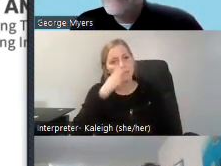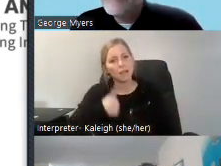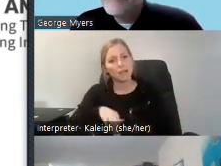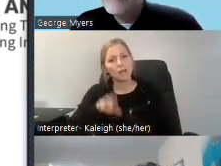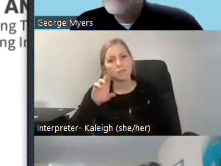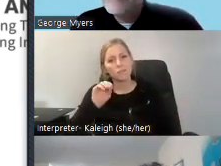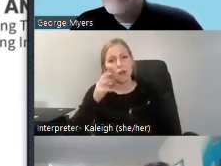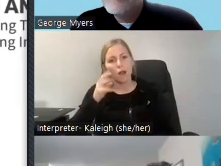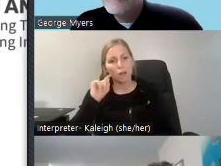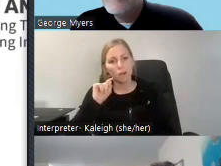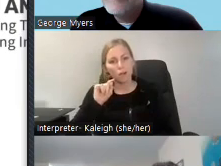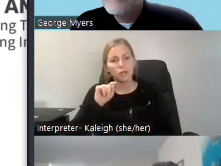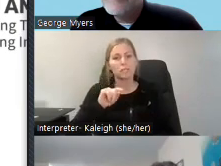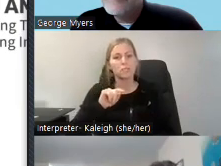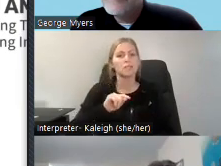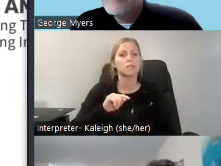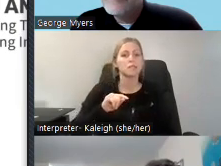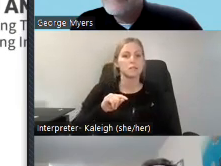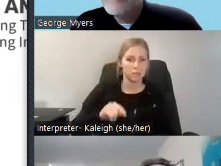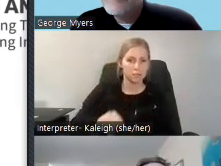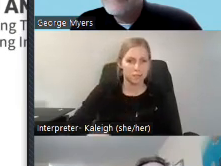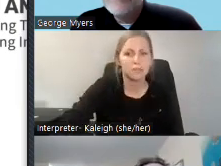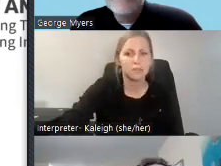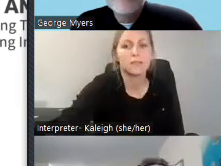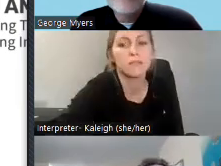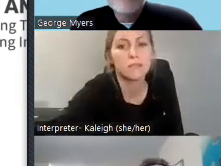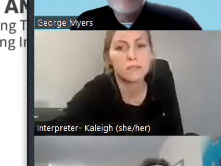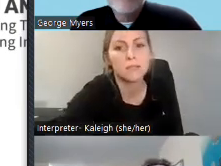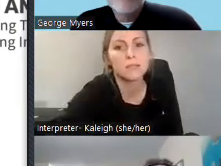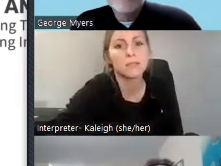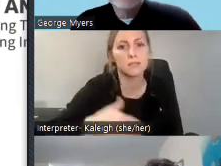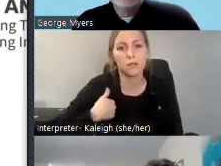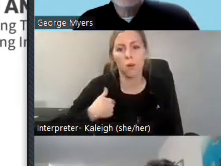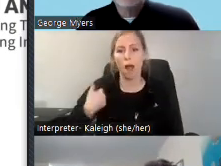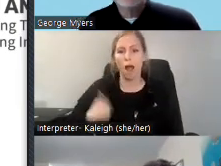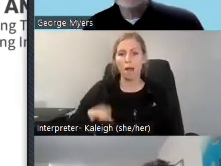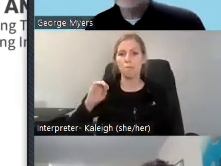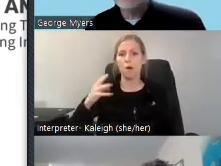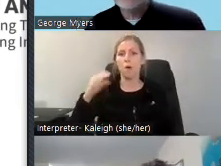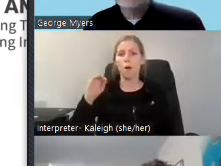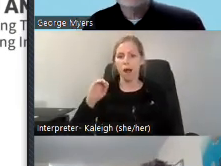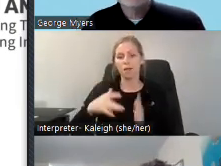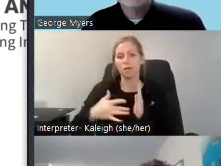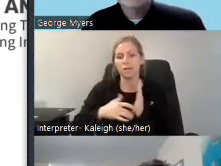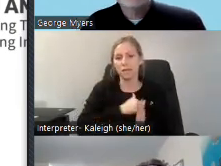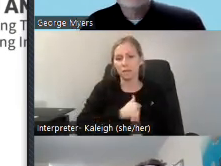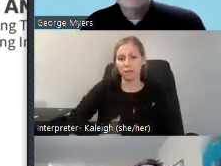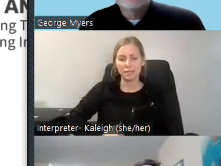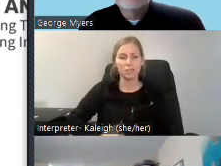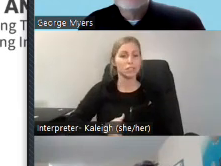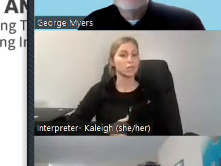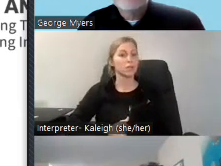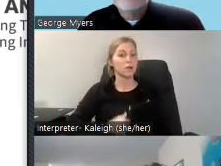Southwest Ohio Tech Ambassador. And what I like about the Cash App is its